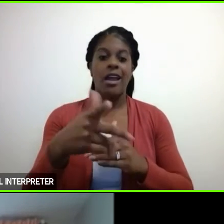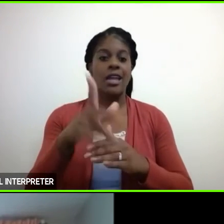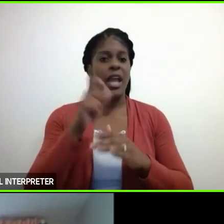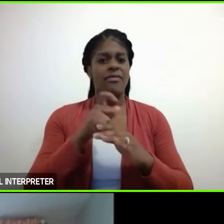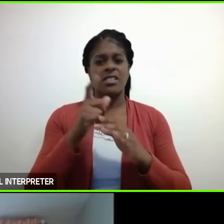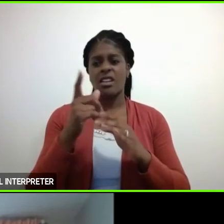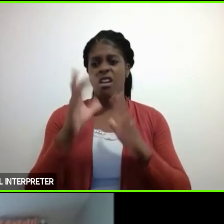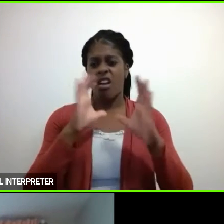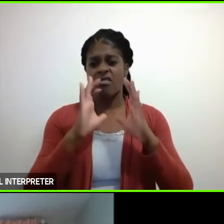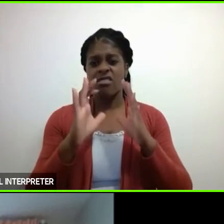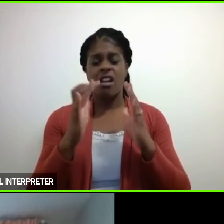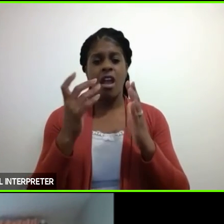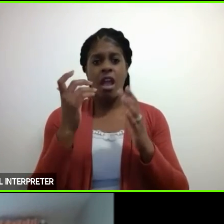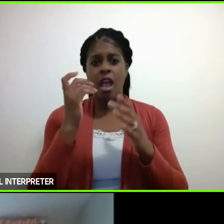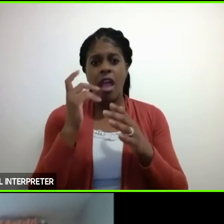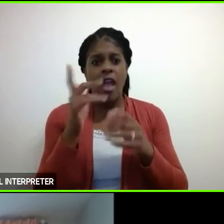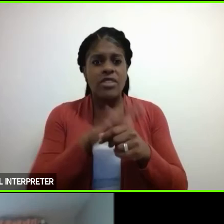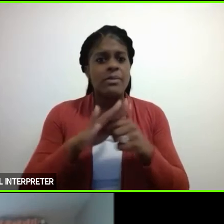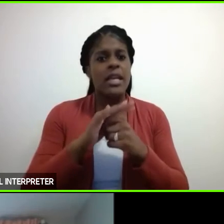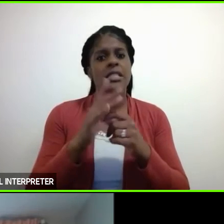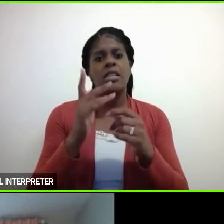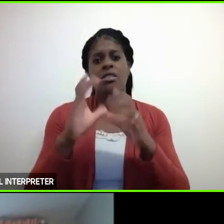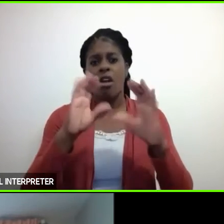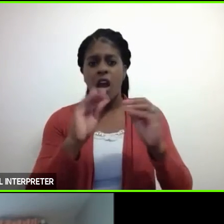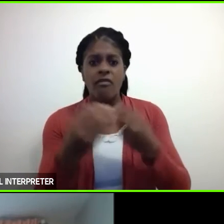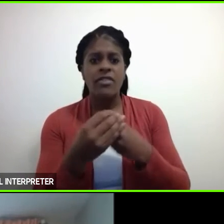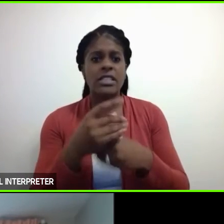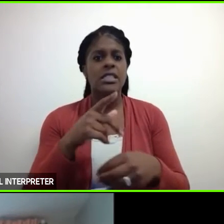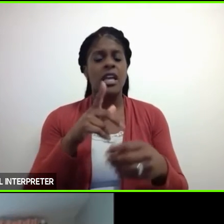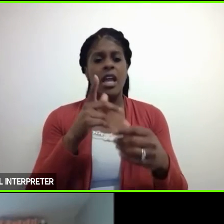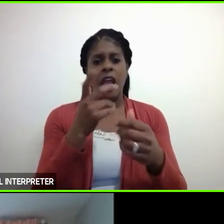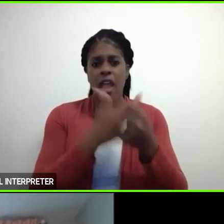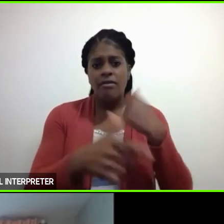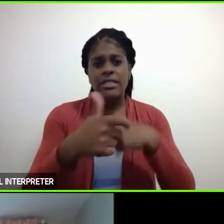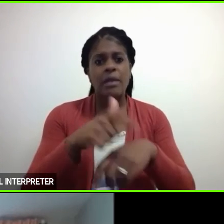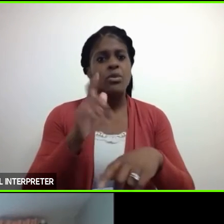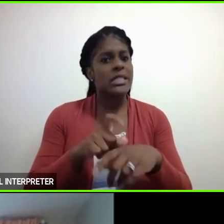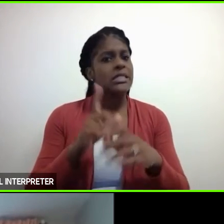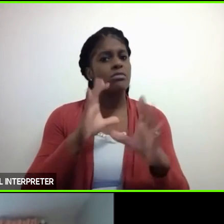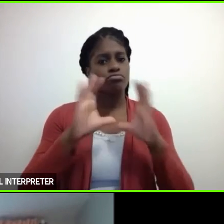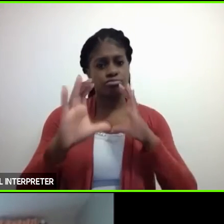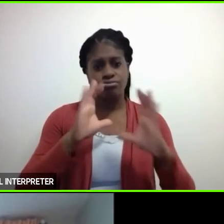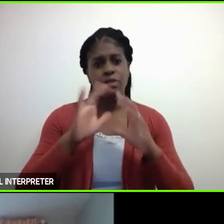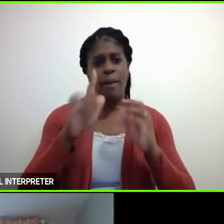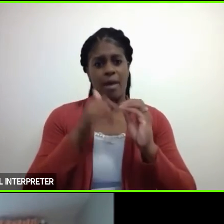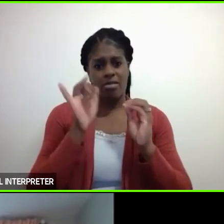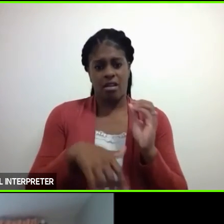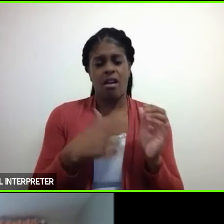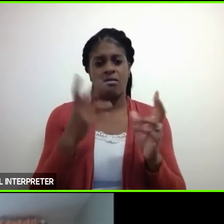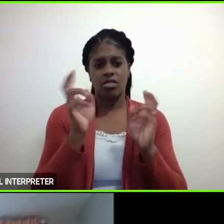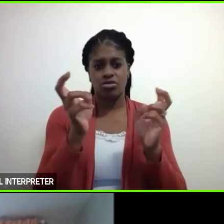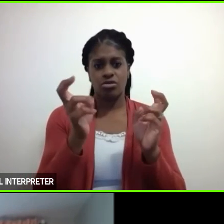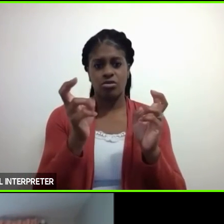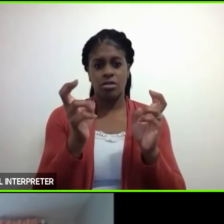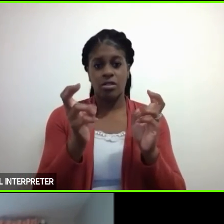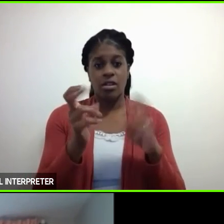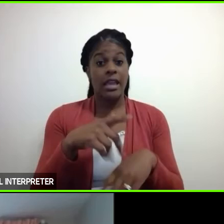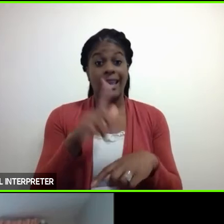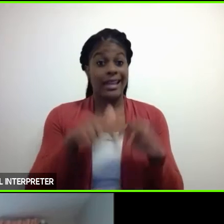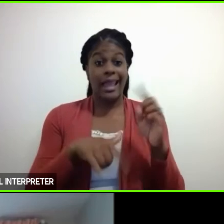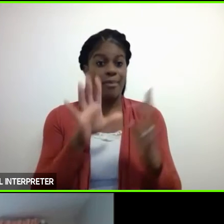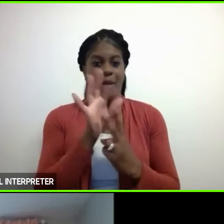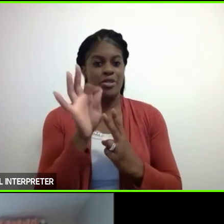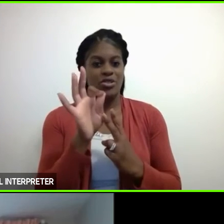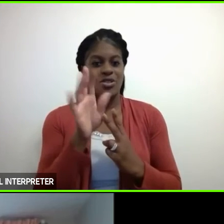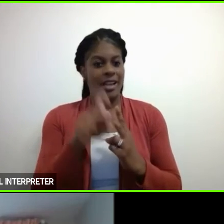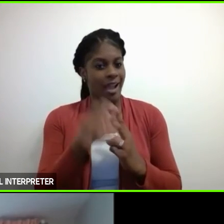space, in every office, in every aspect of the work, all the time. and nor can it be optional. So I'm